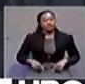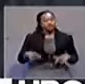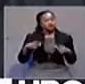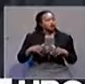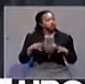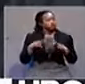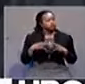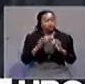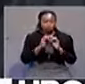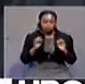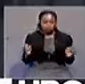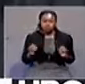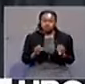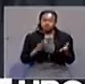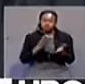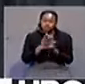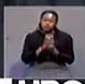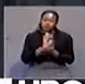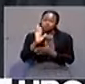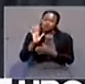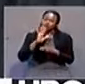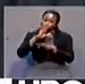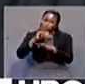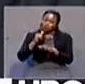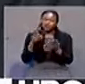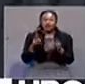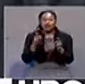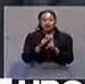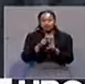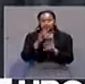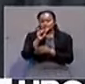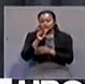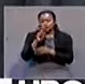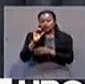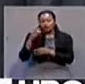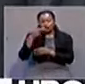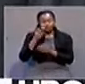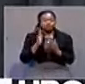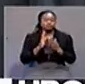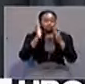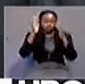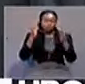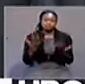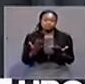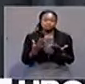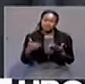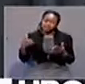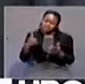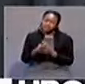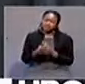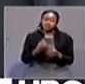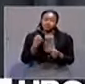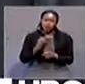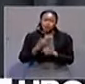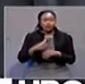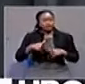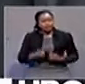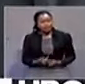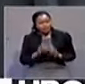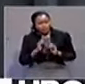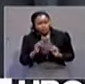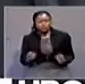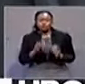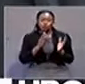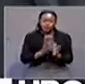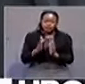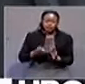his ecumenical calling as the Archbishop in that category. He has been tireless in organizing seminars,